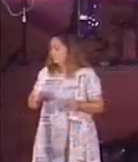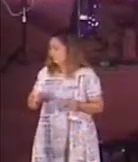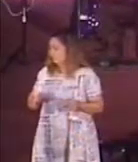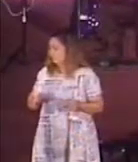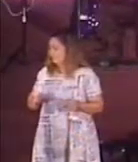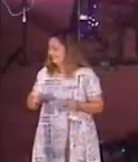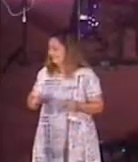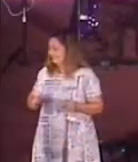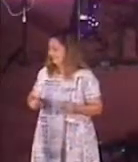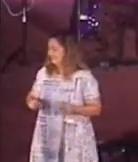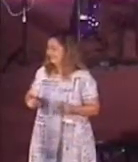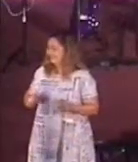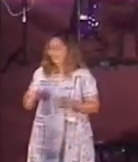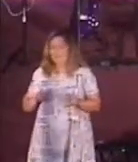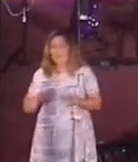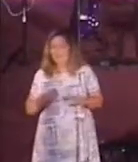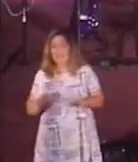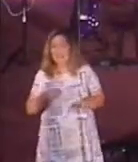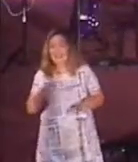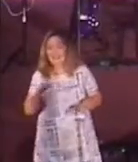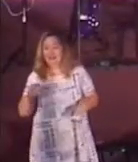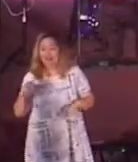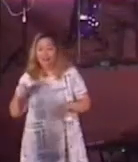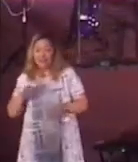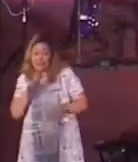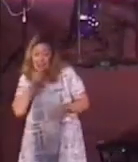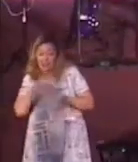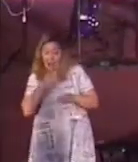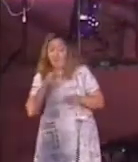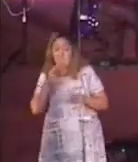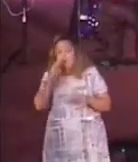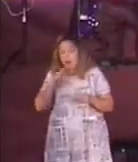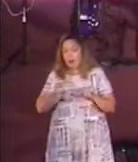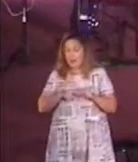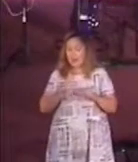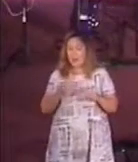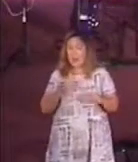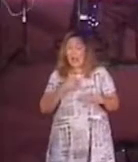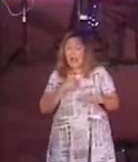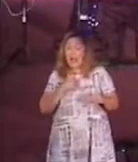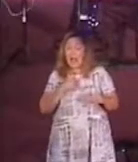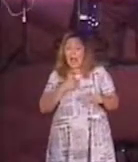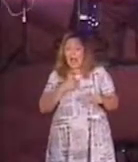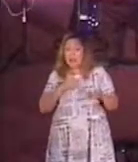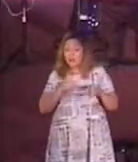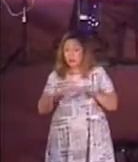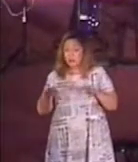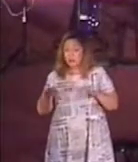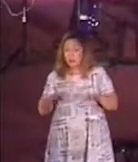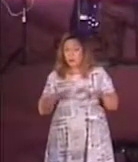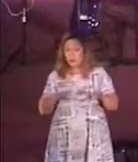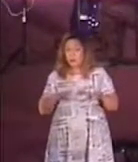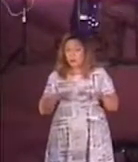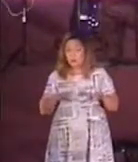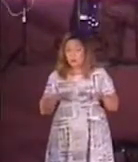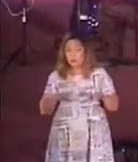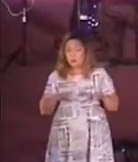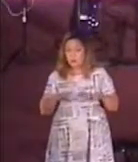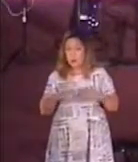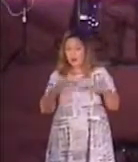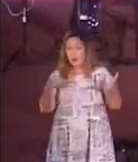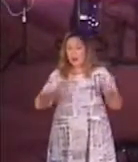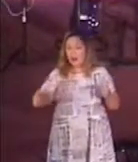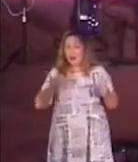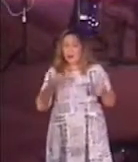do. And yes, that's right. And going out to eat is fun. I don't really do a whole lot of other things. I mean, I like to fish. I like to